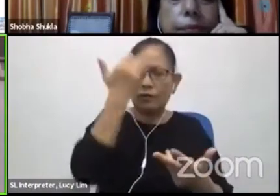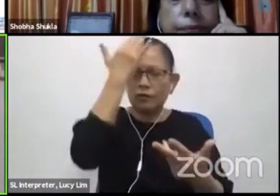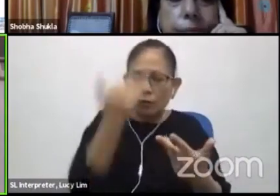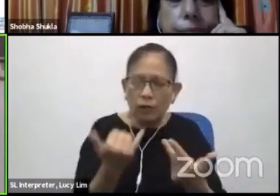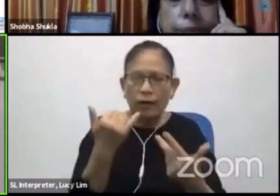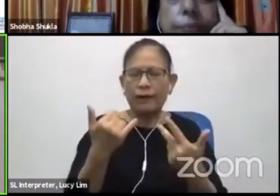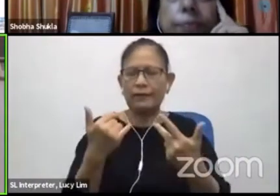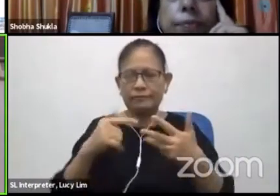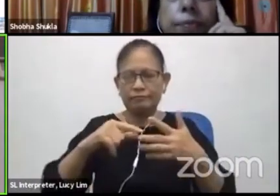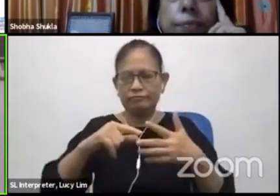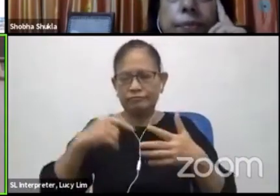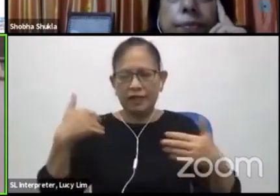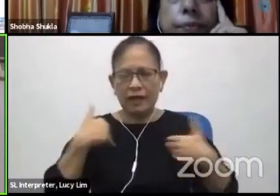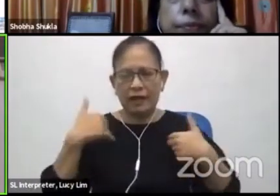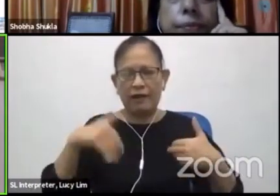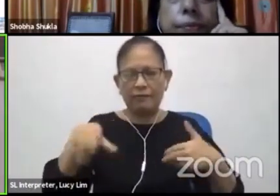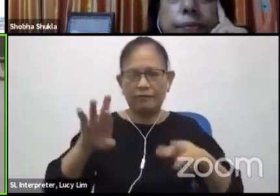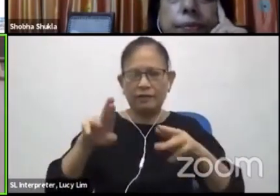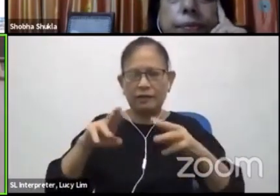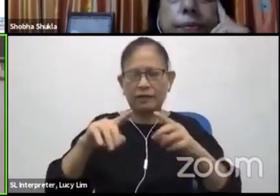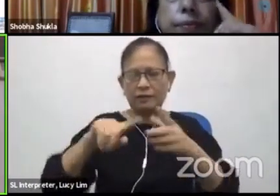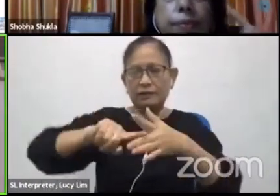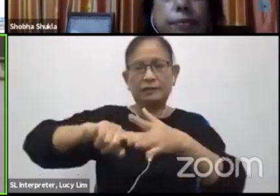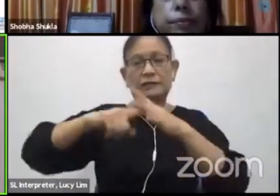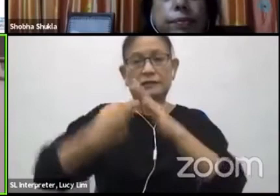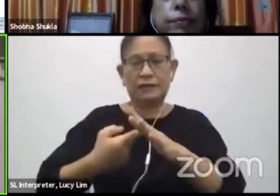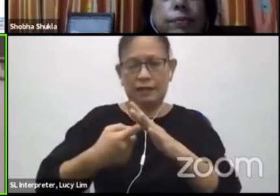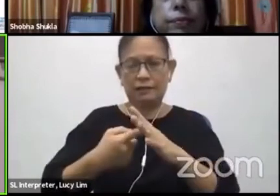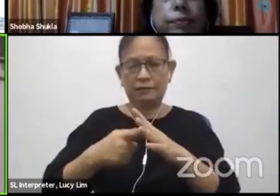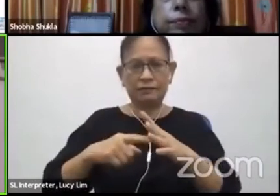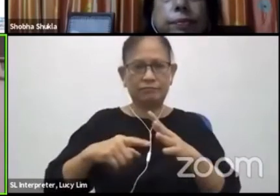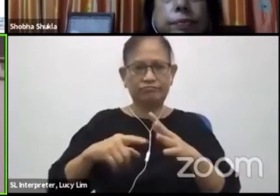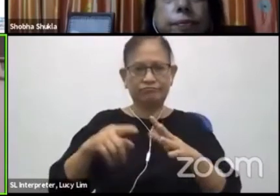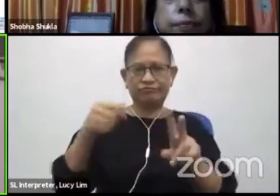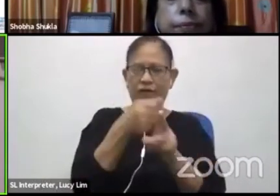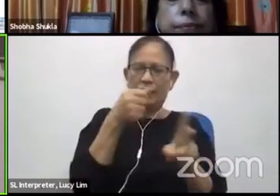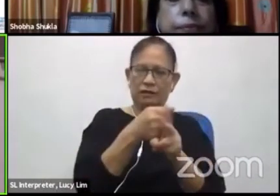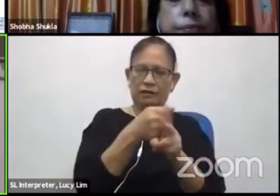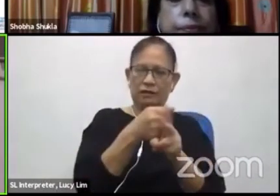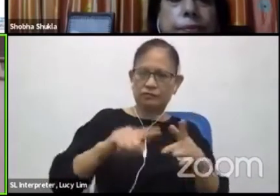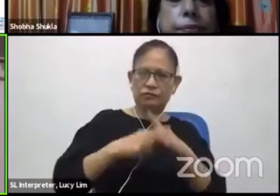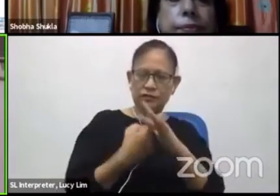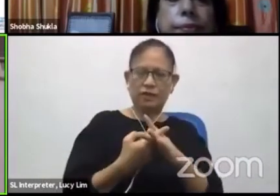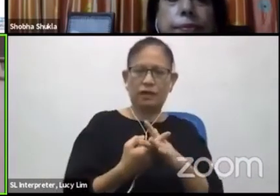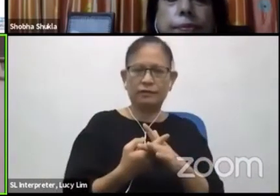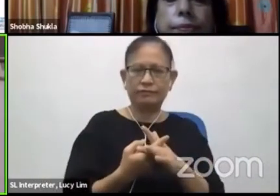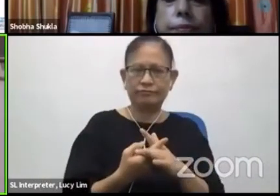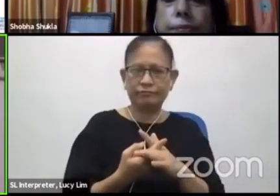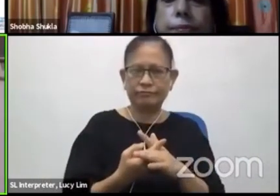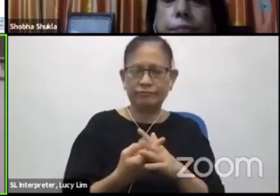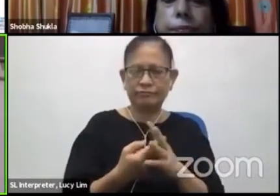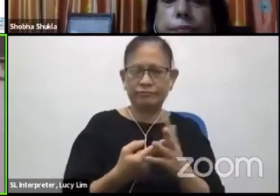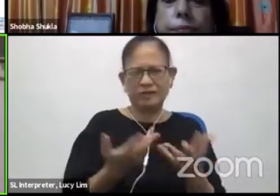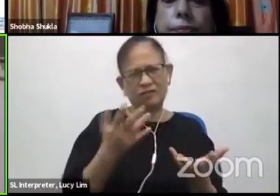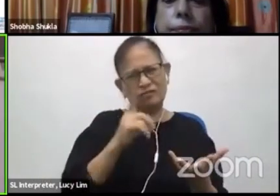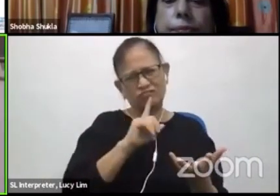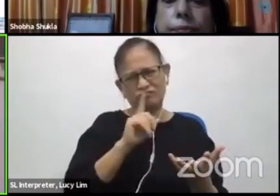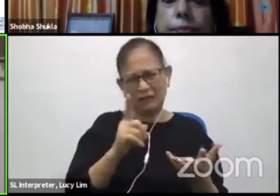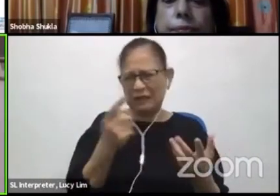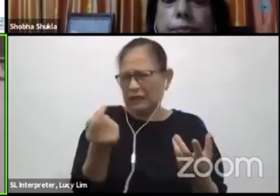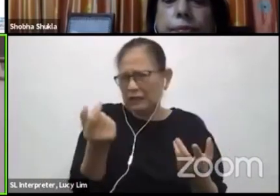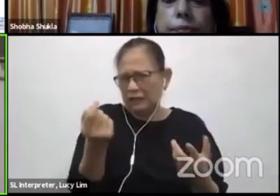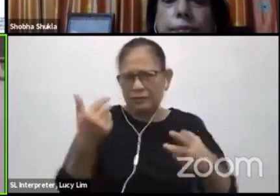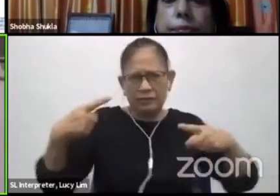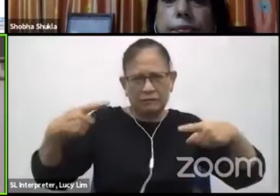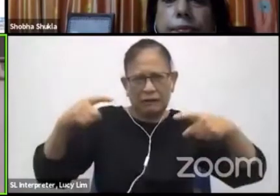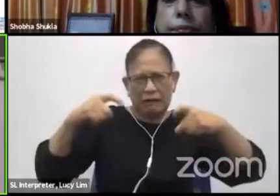that violence would help in taking this further, because it's a very complicated play